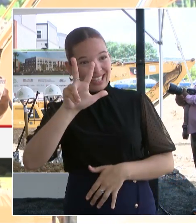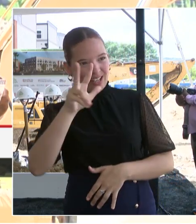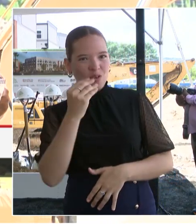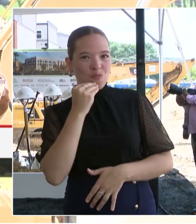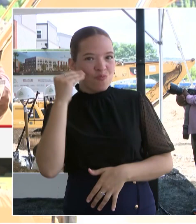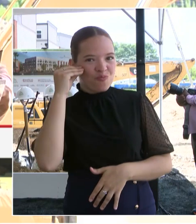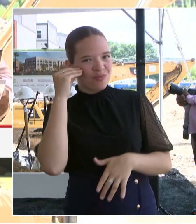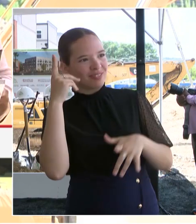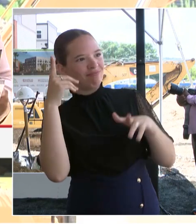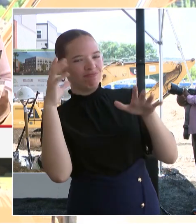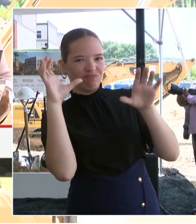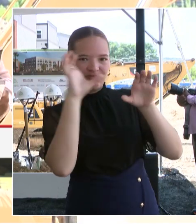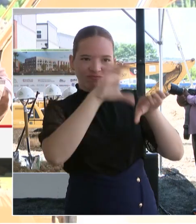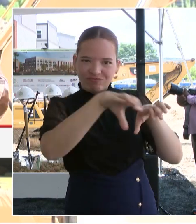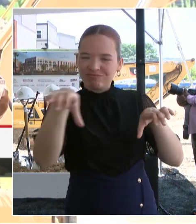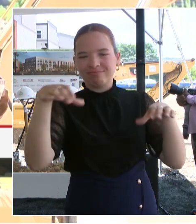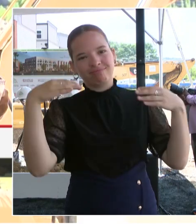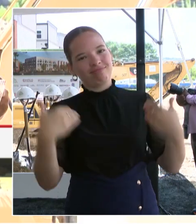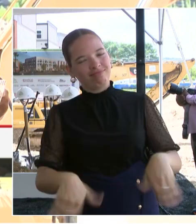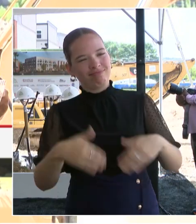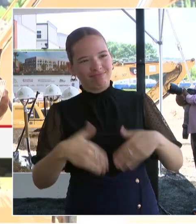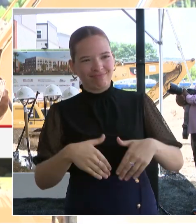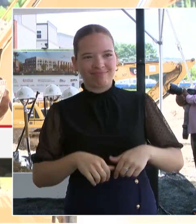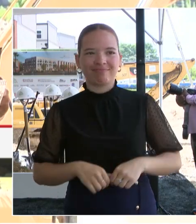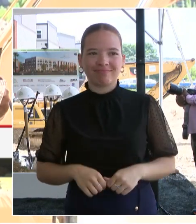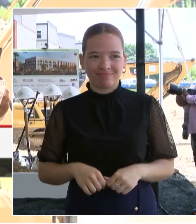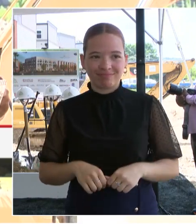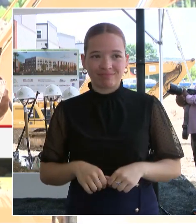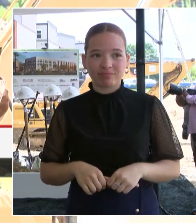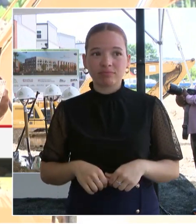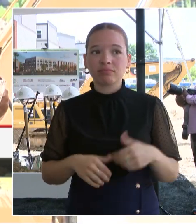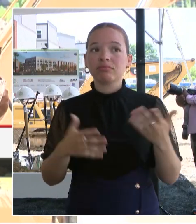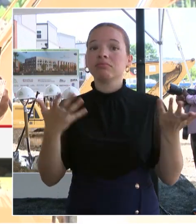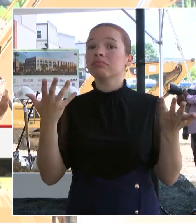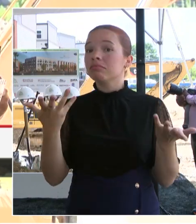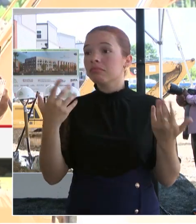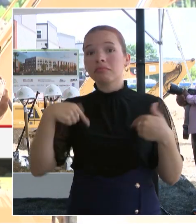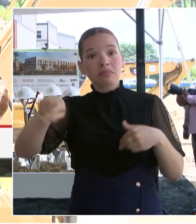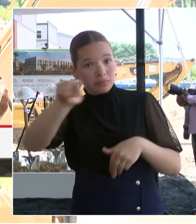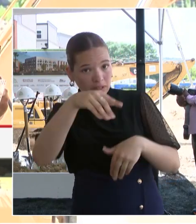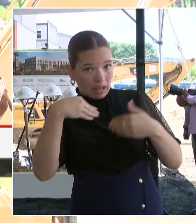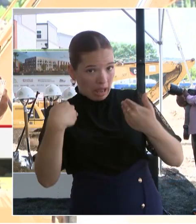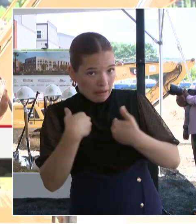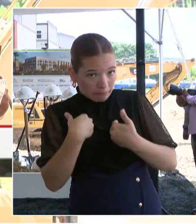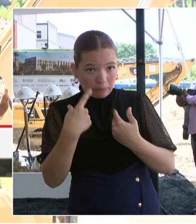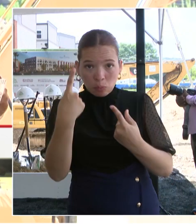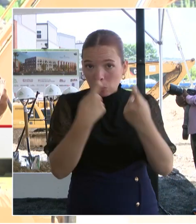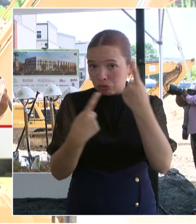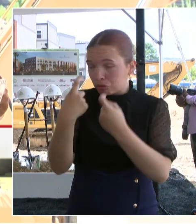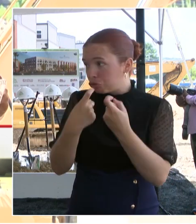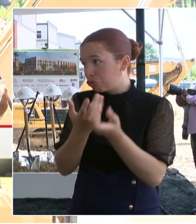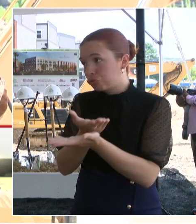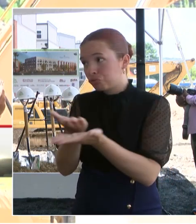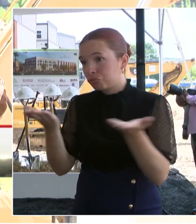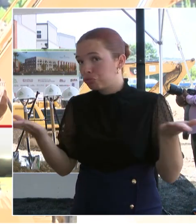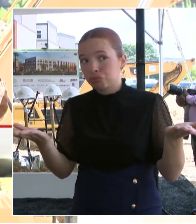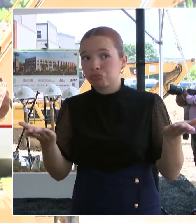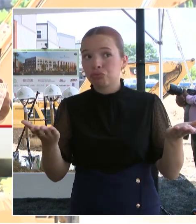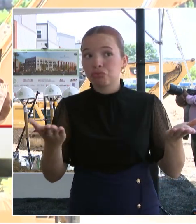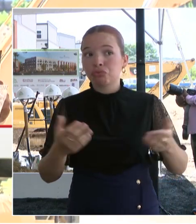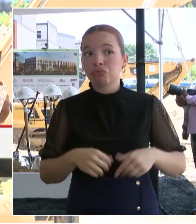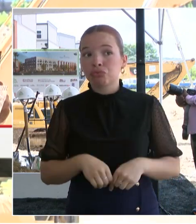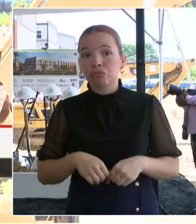think we can turn to any press questions, and then I'll take a few community questions, and then